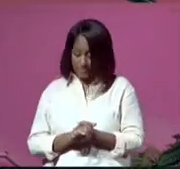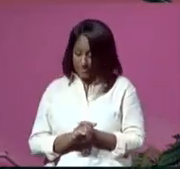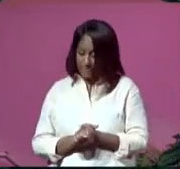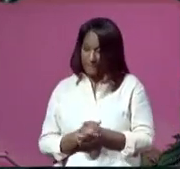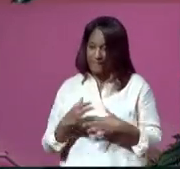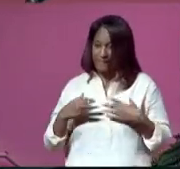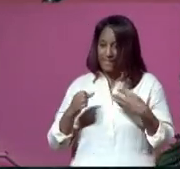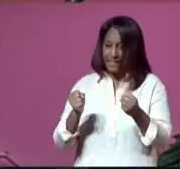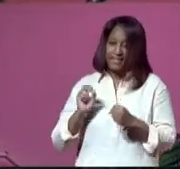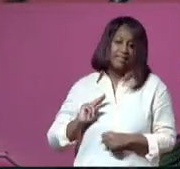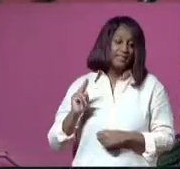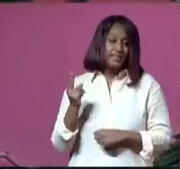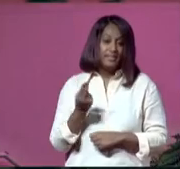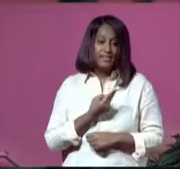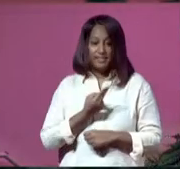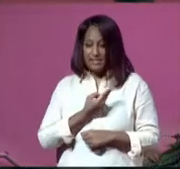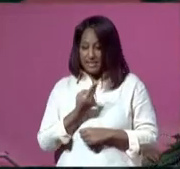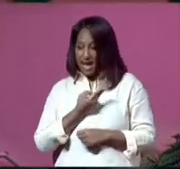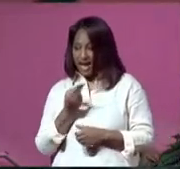Heal us of our brokenness